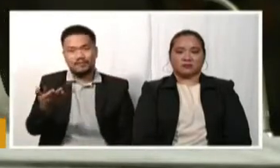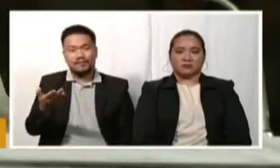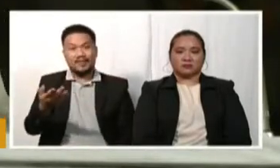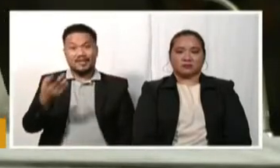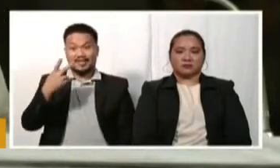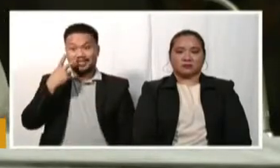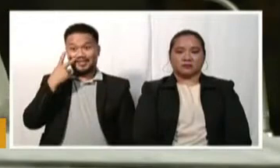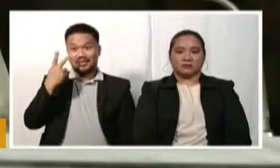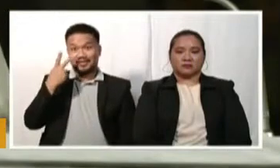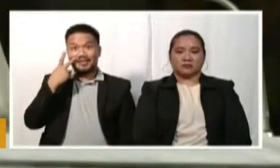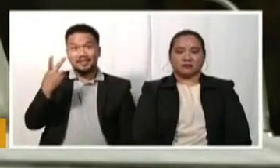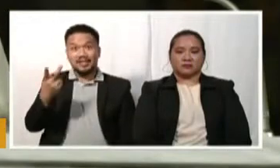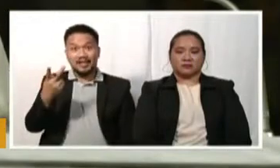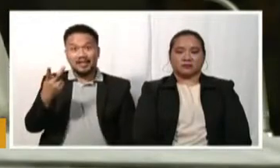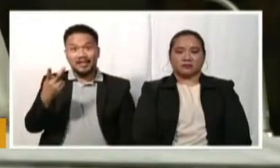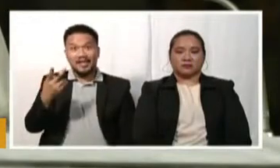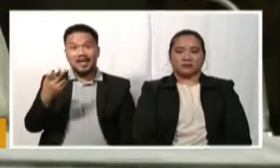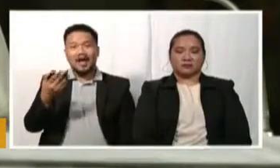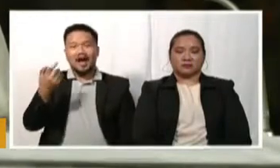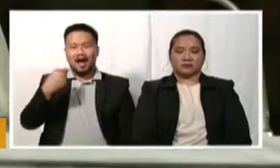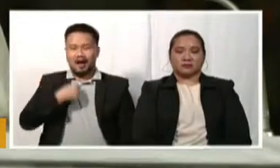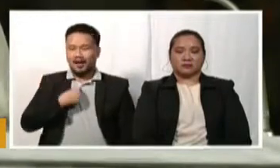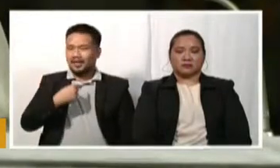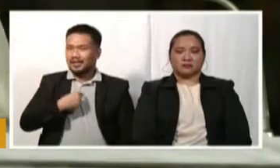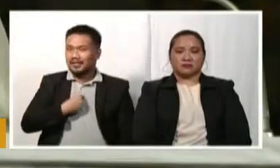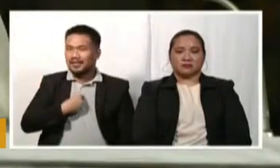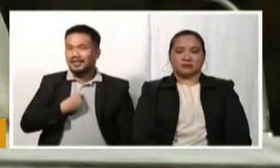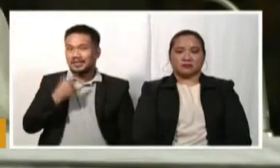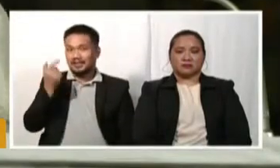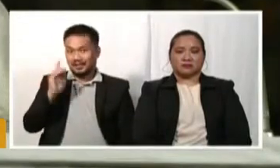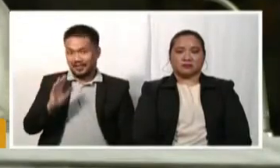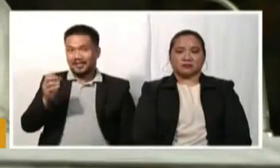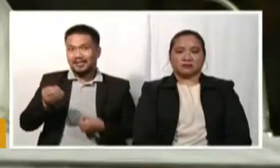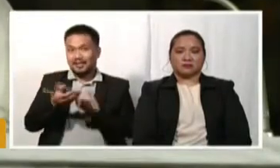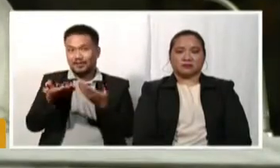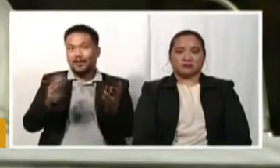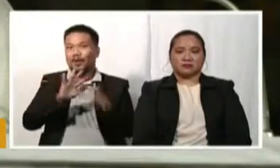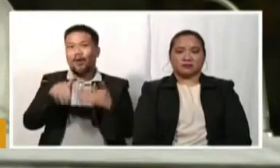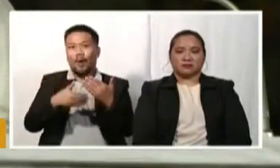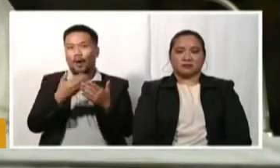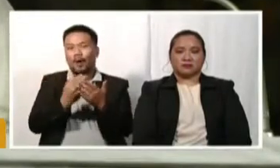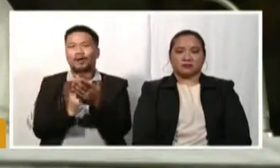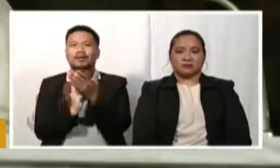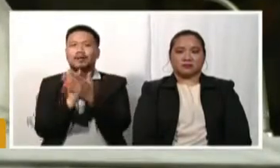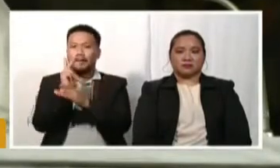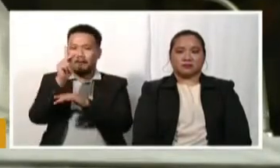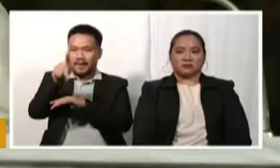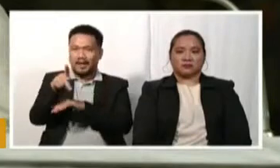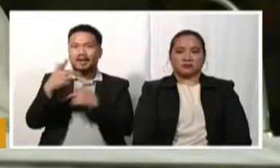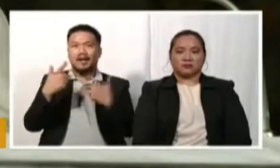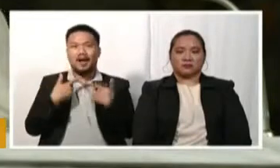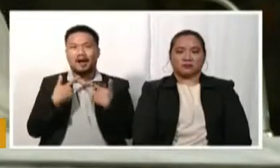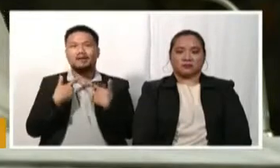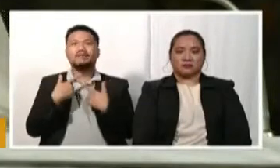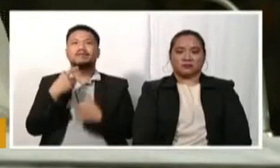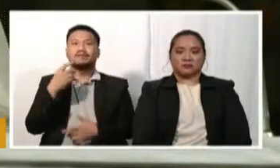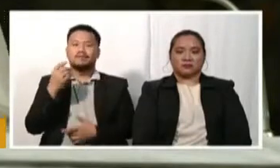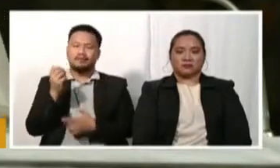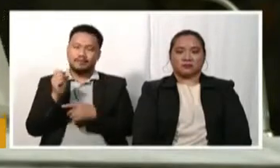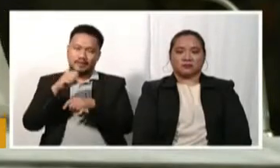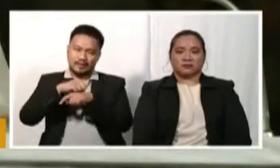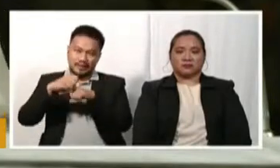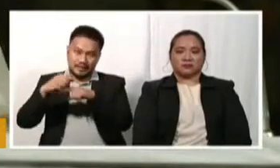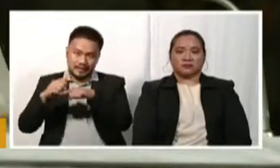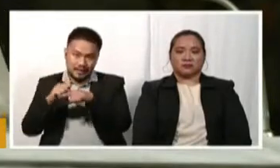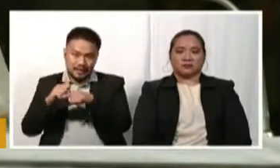See, I give you every seed-bearing plant all over the earth,